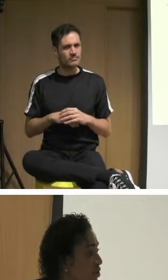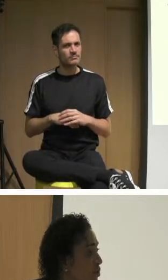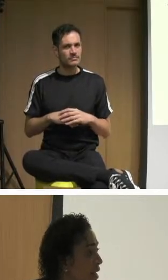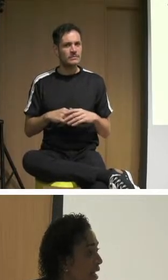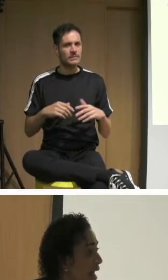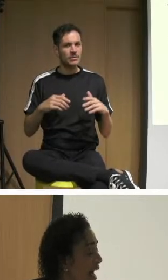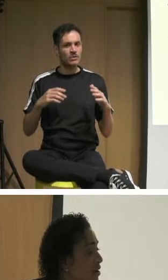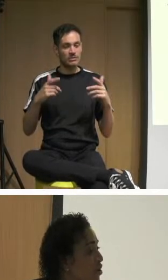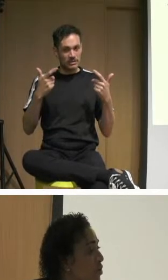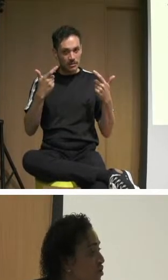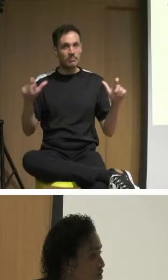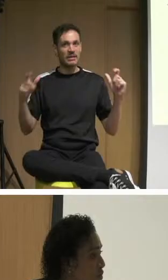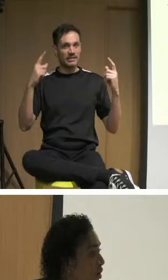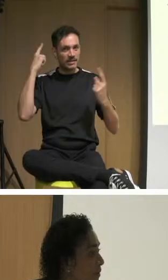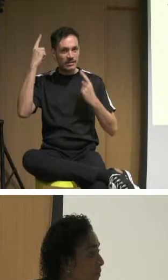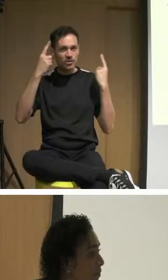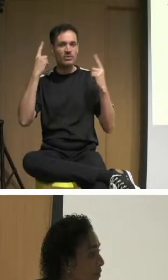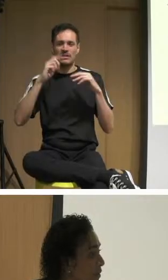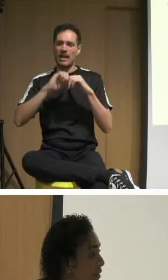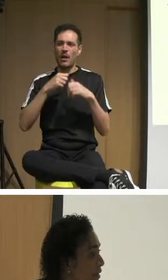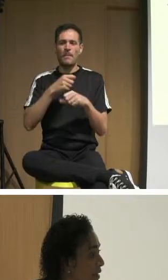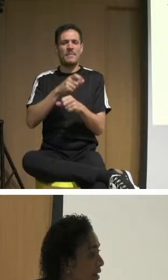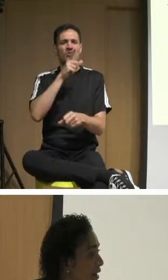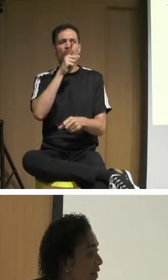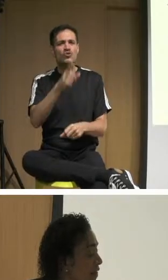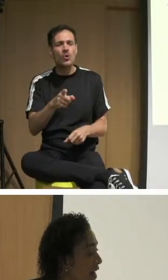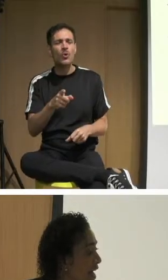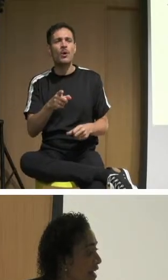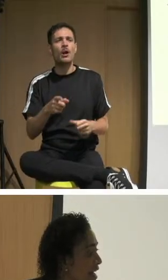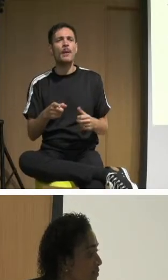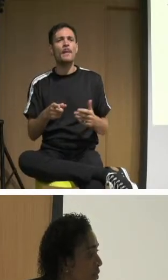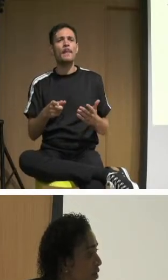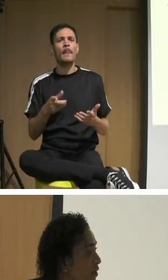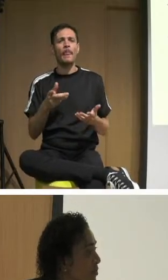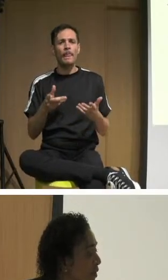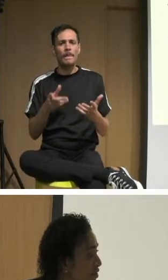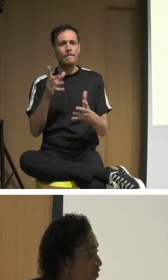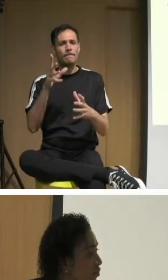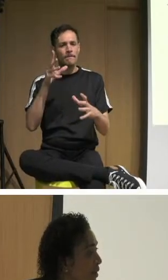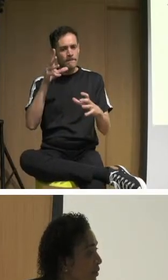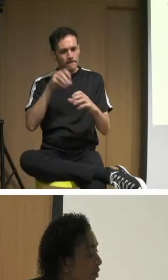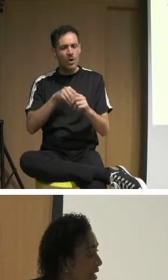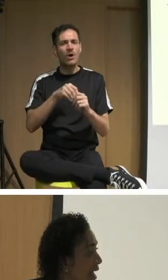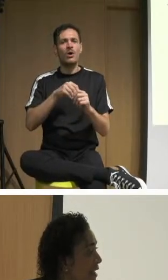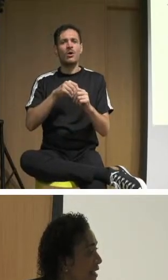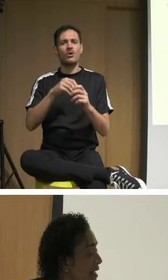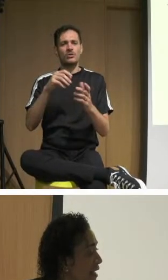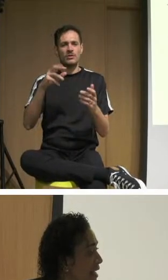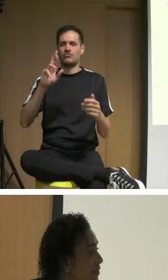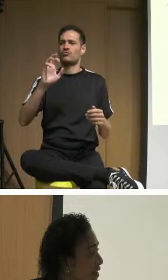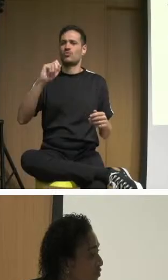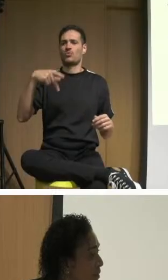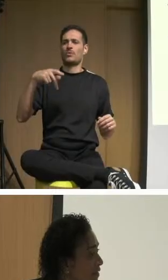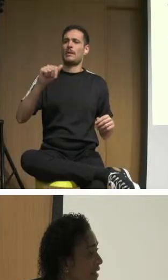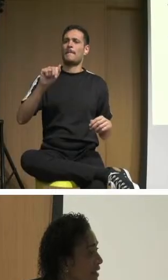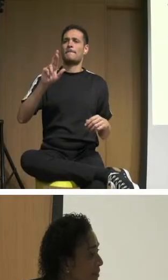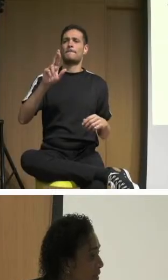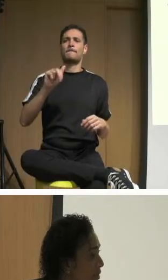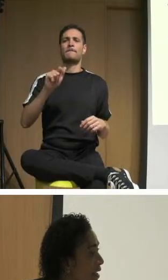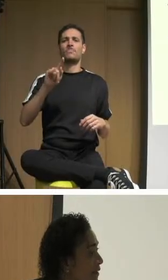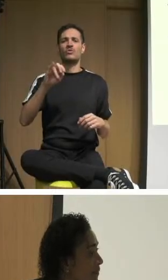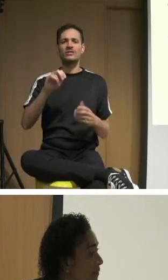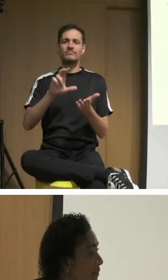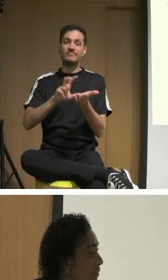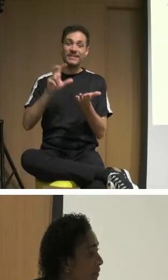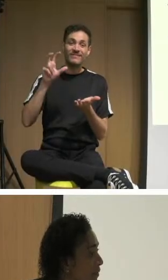given to how do you ensure that as part of reparations, we are looking at investments in